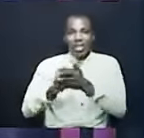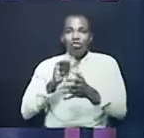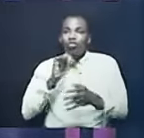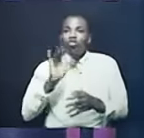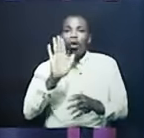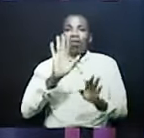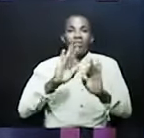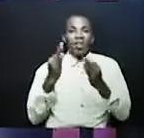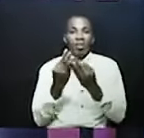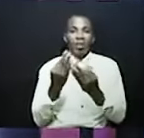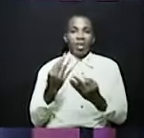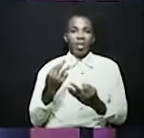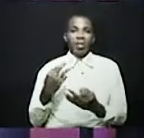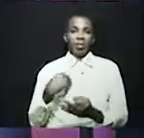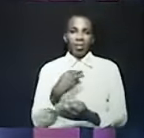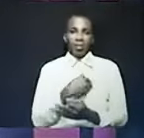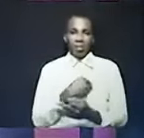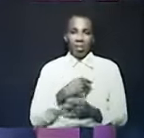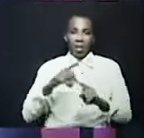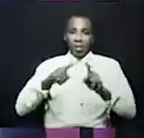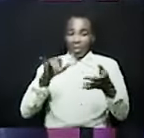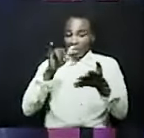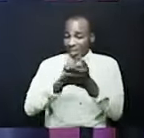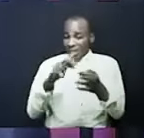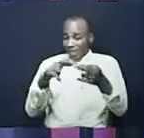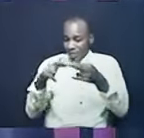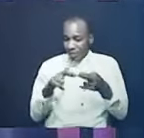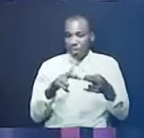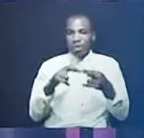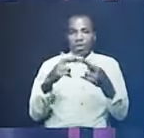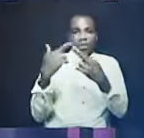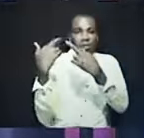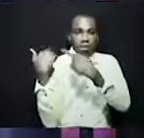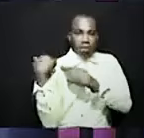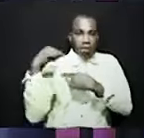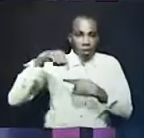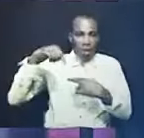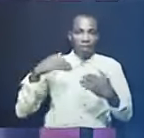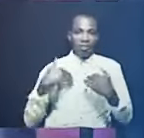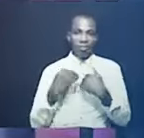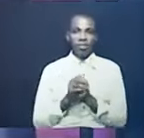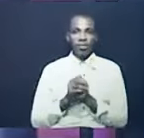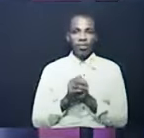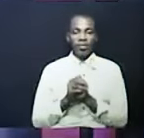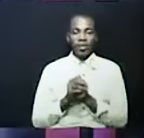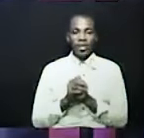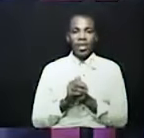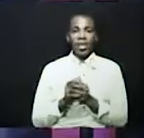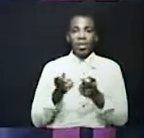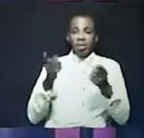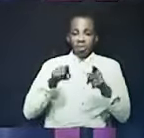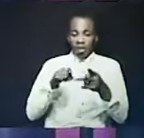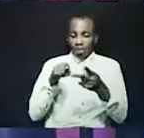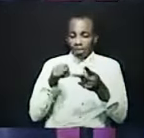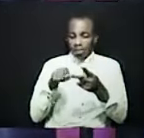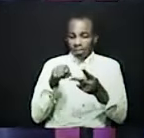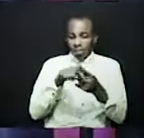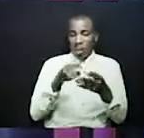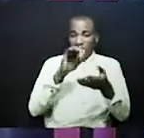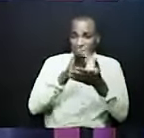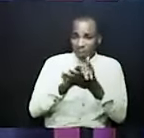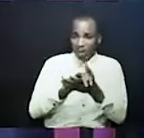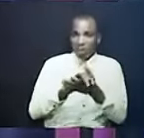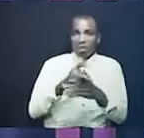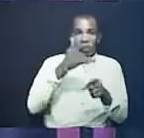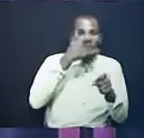that involves obligations and is established by oath or a